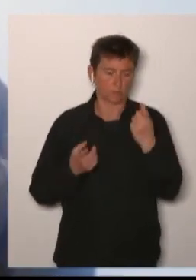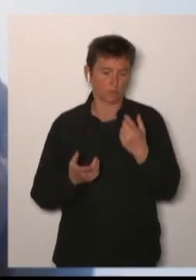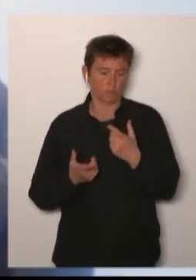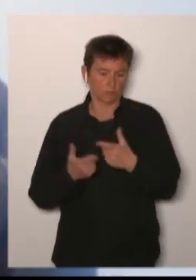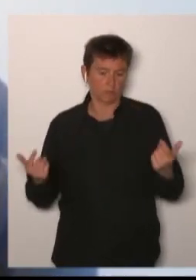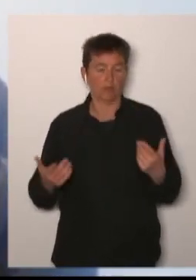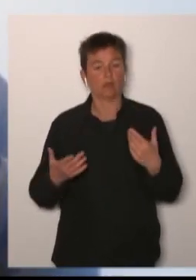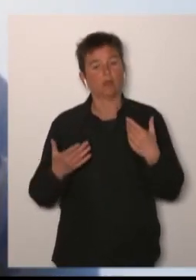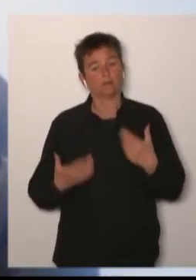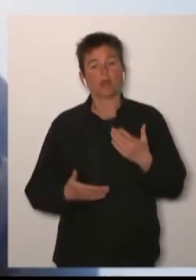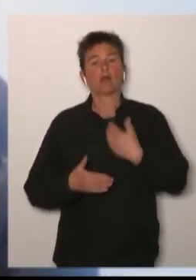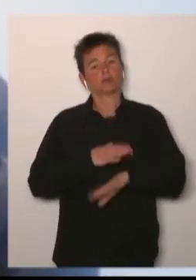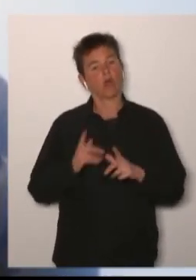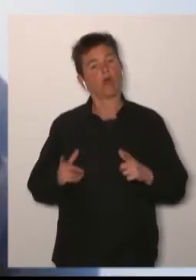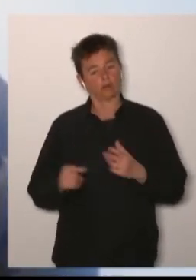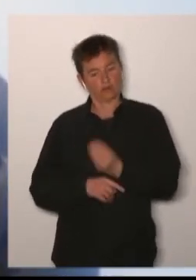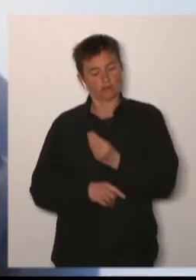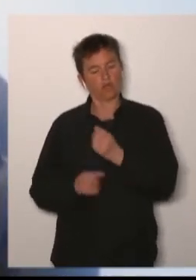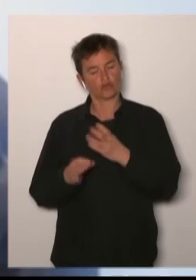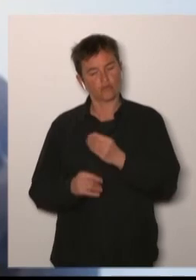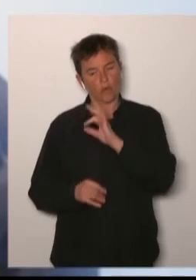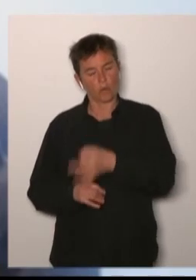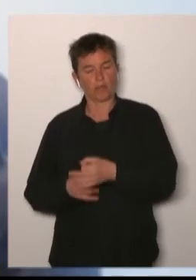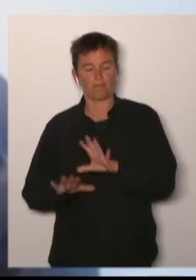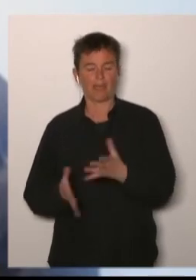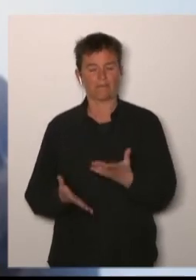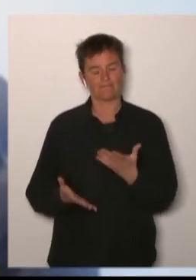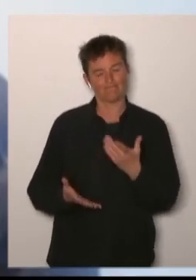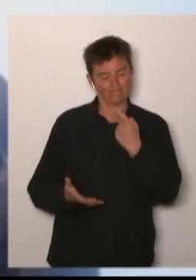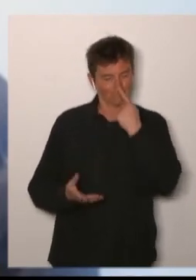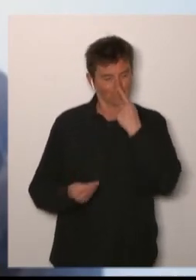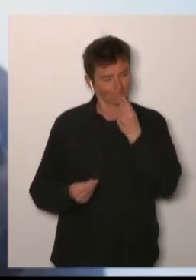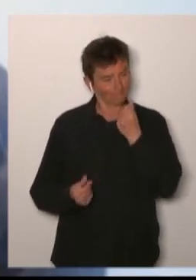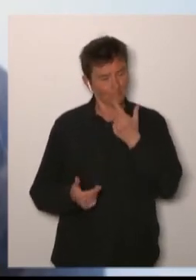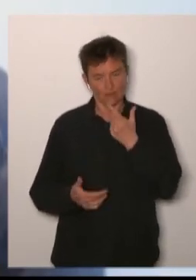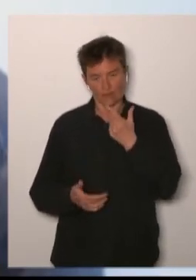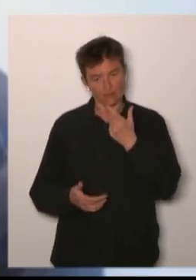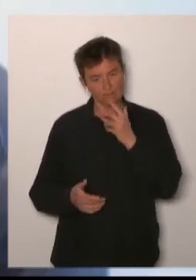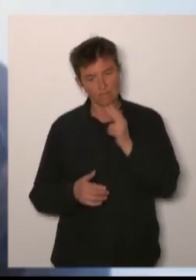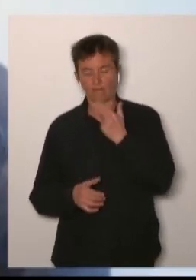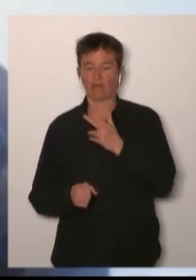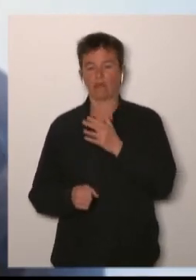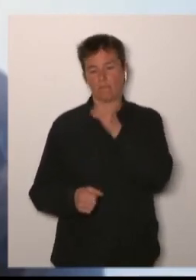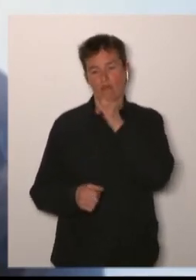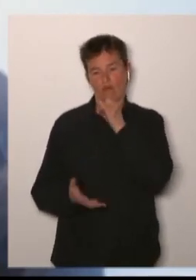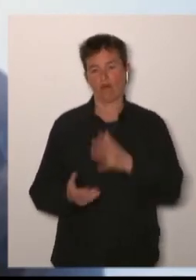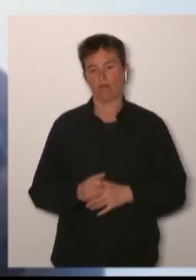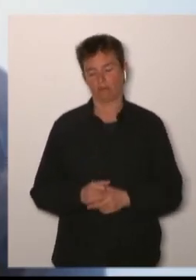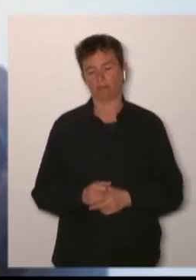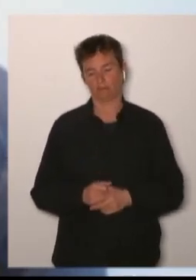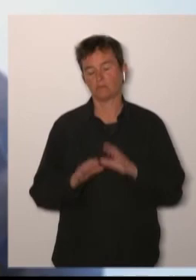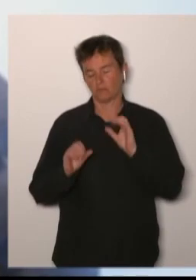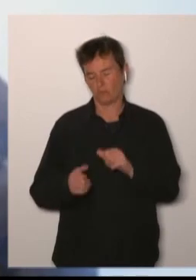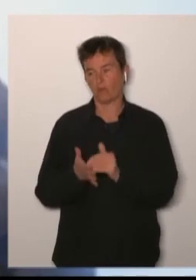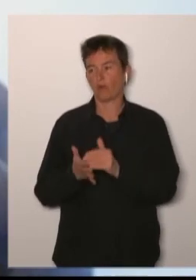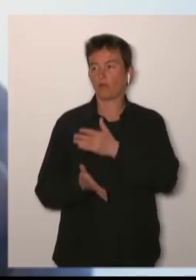oncology, but I think that there's still room for improvement and to get better. And in that regard,